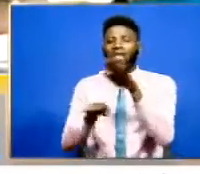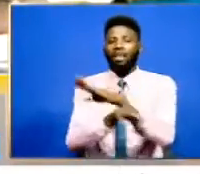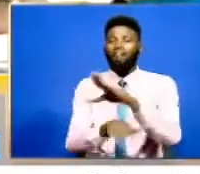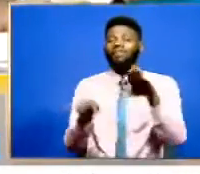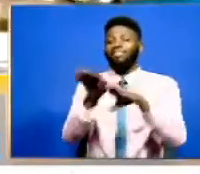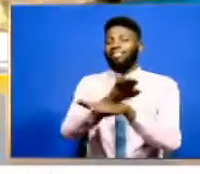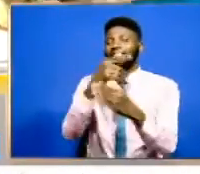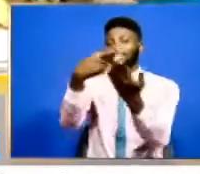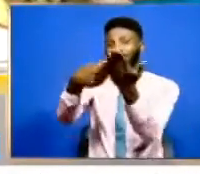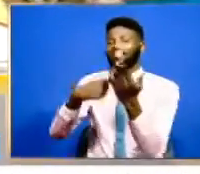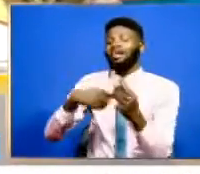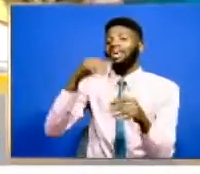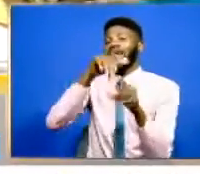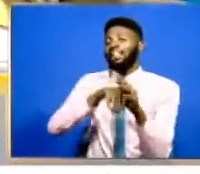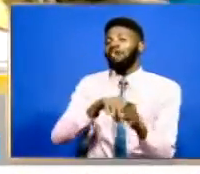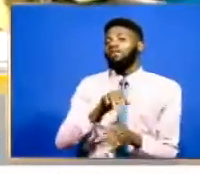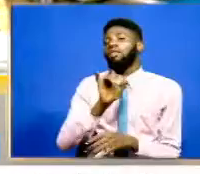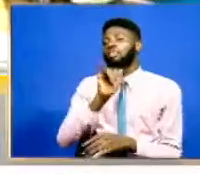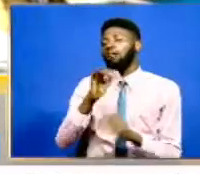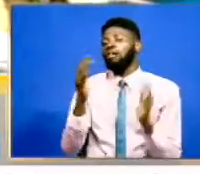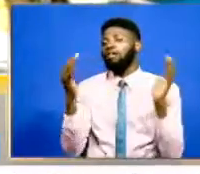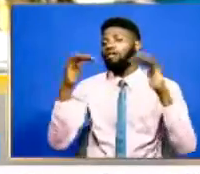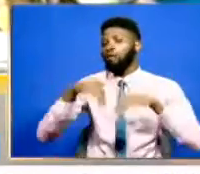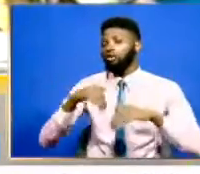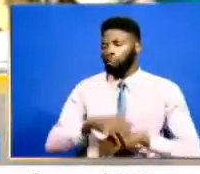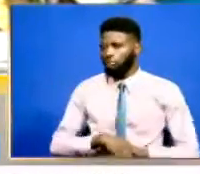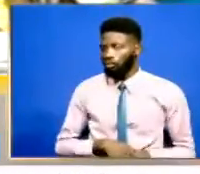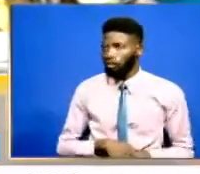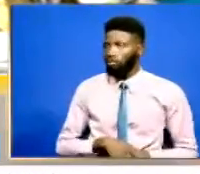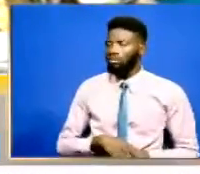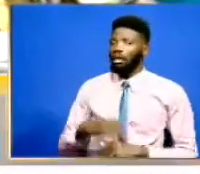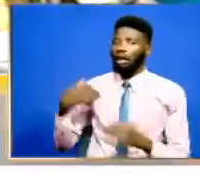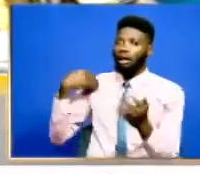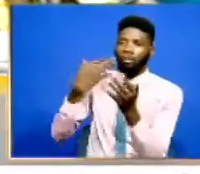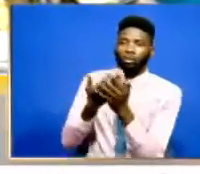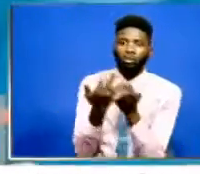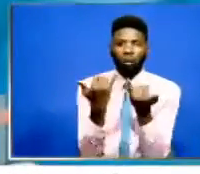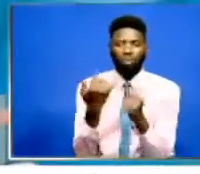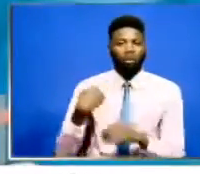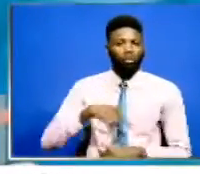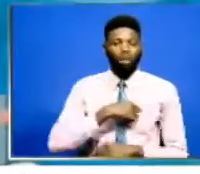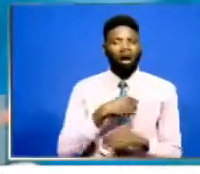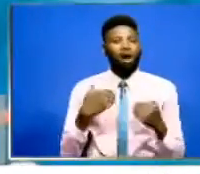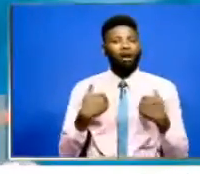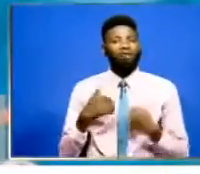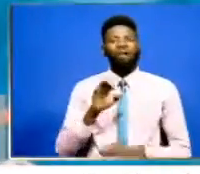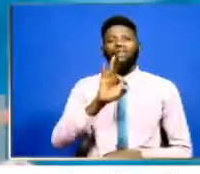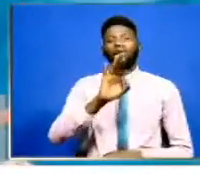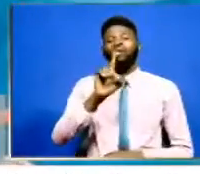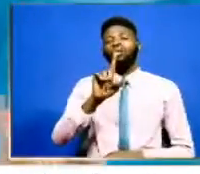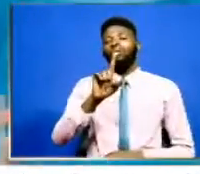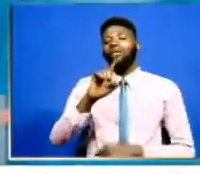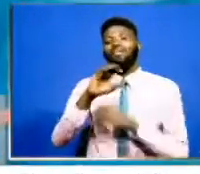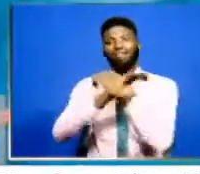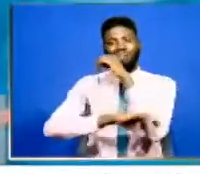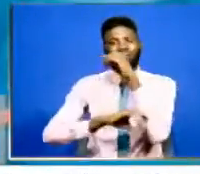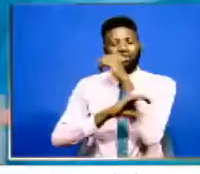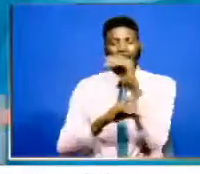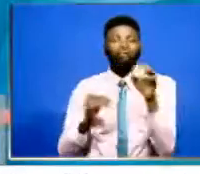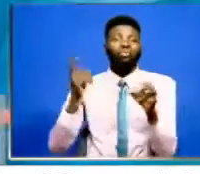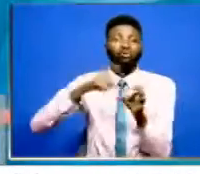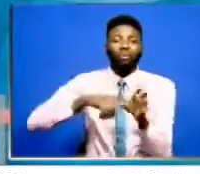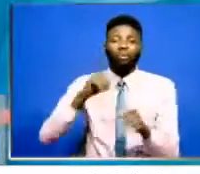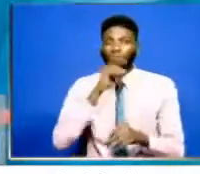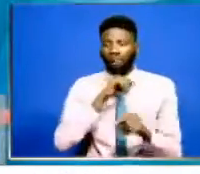that convention. Yeah, up to date, I think we have 31 countries that have joined. And as I mentioned